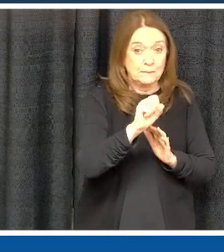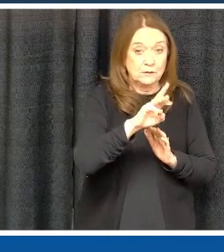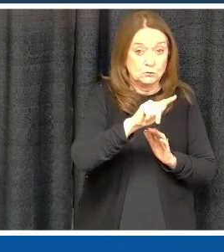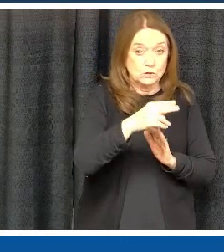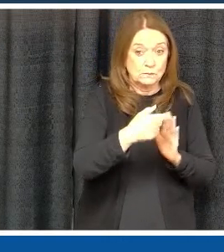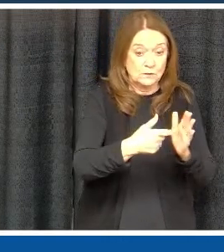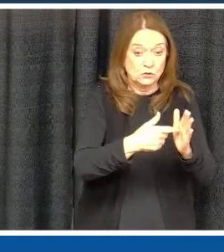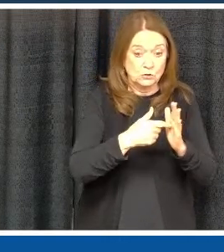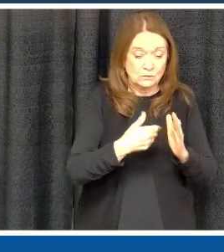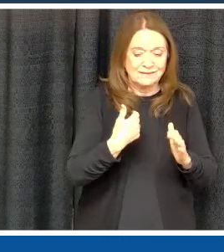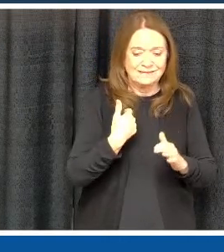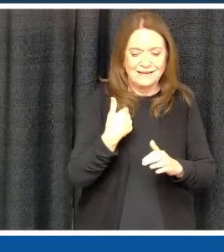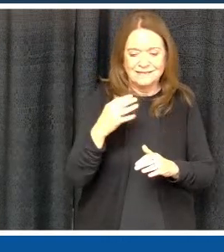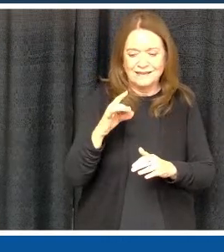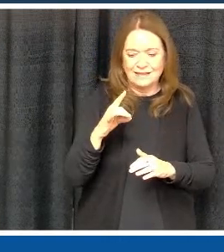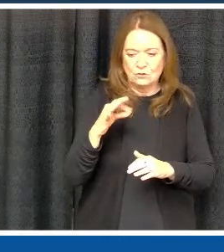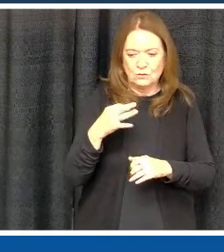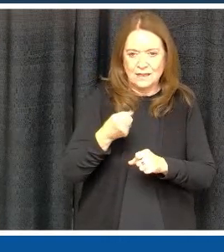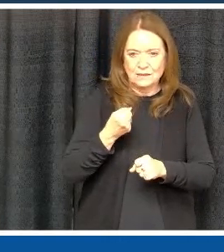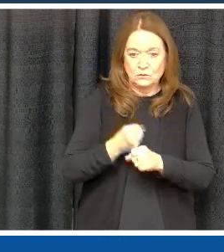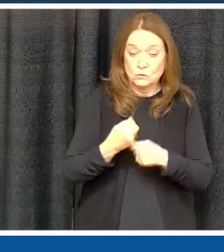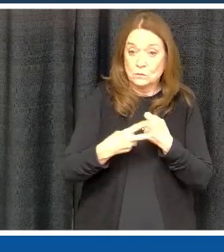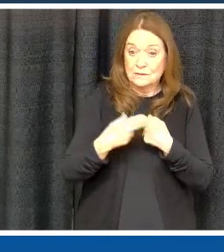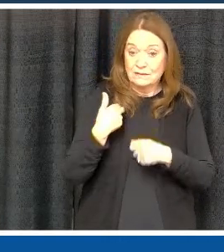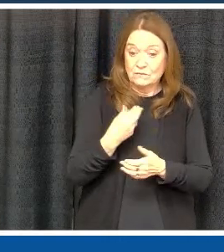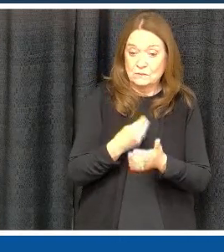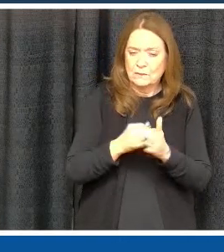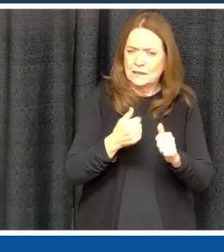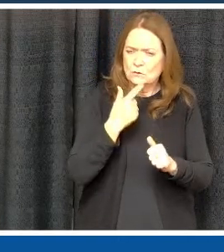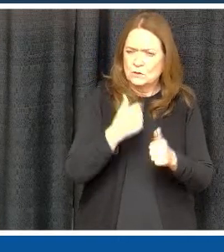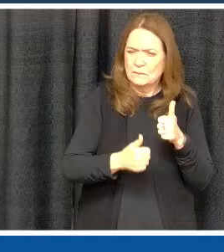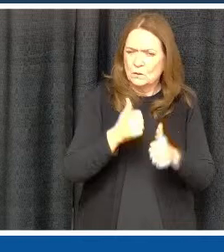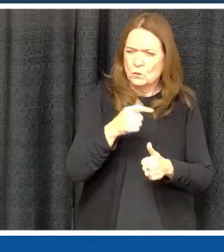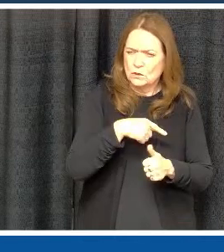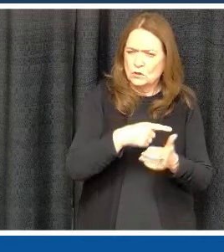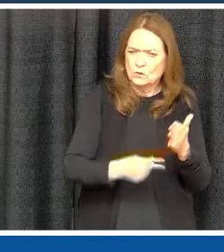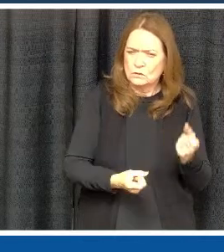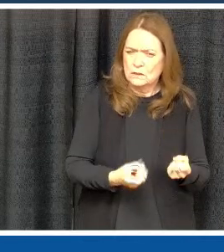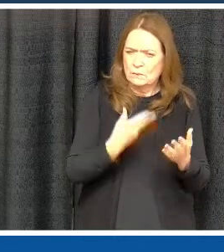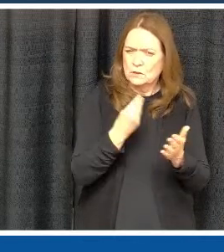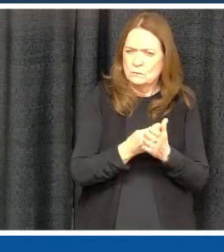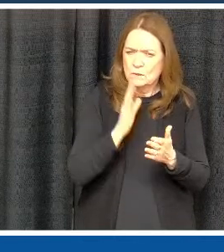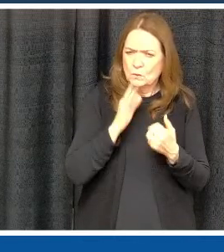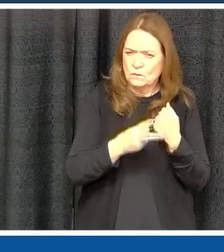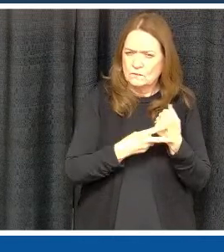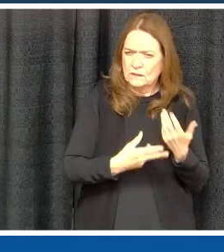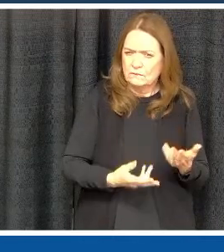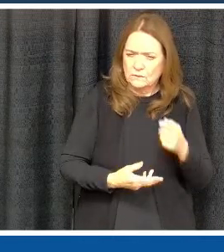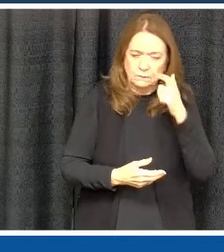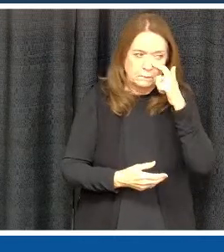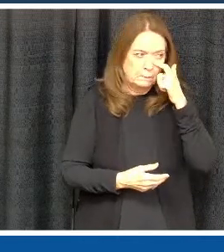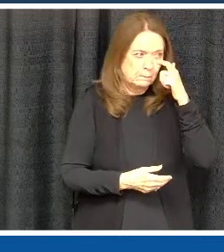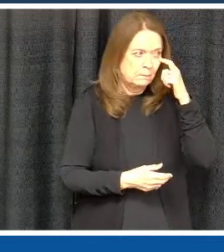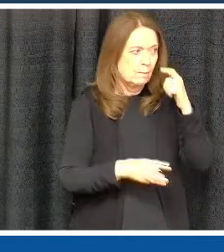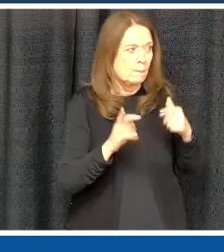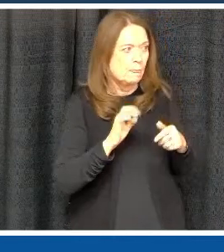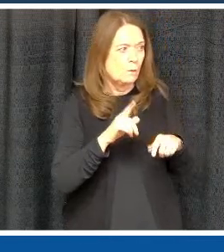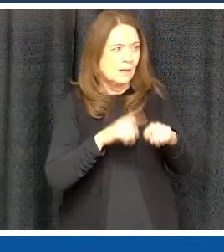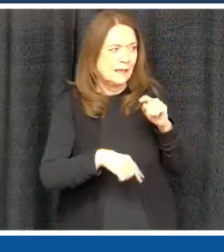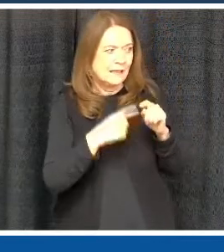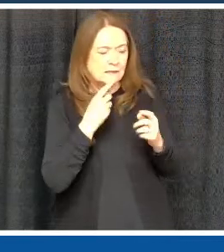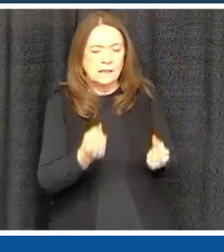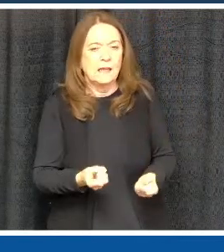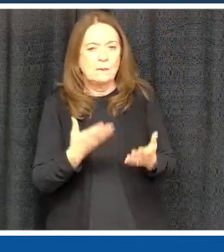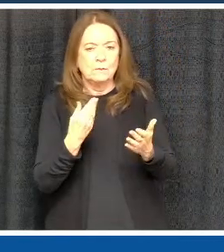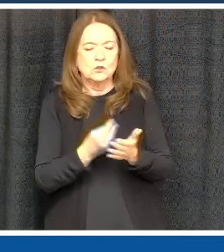last 8 to 9 years and would have saved us money. Can you tell me which of those and how much money it would have saved? Well, I can't tell you how